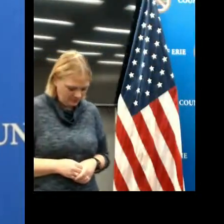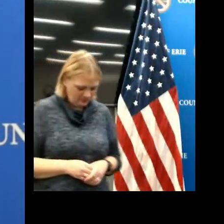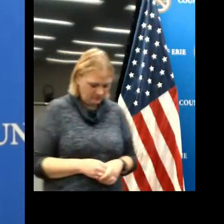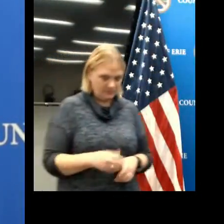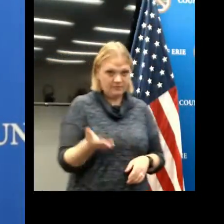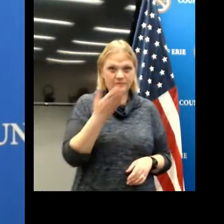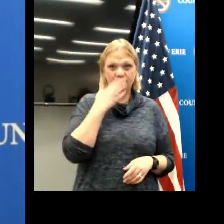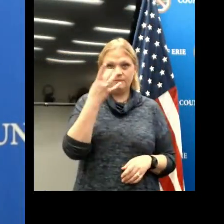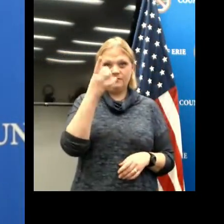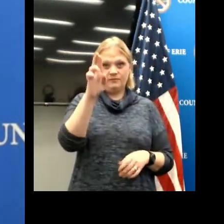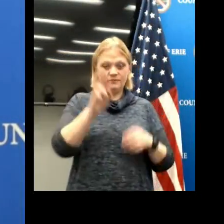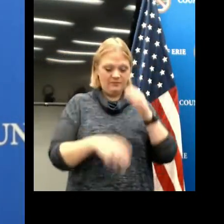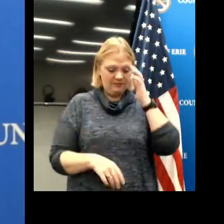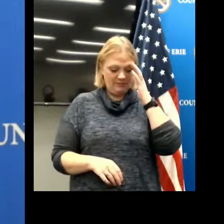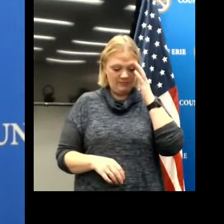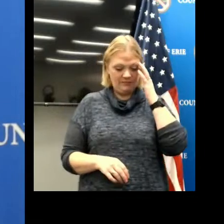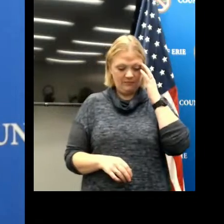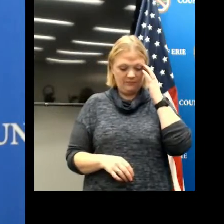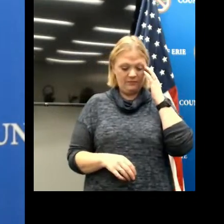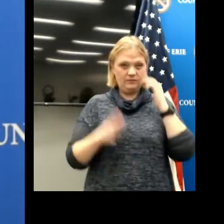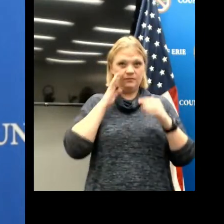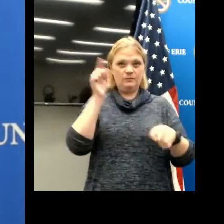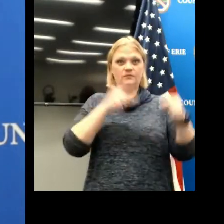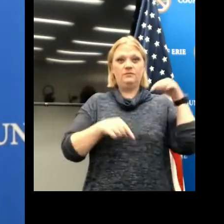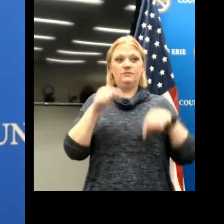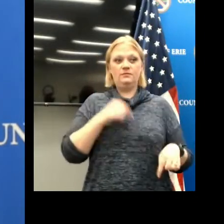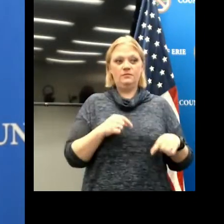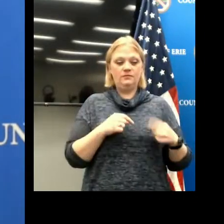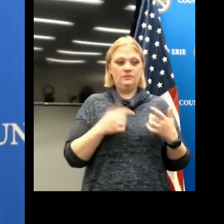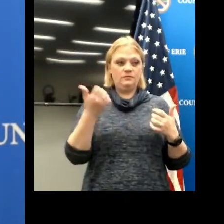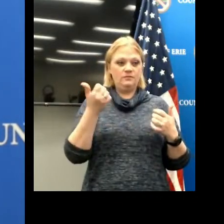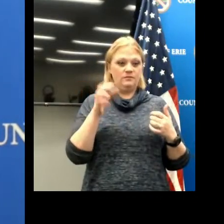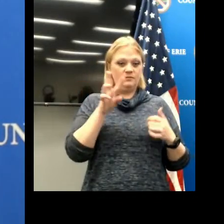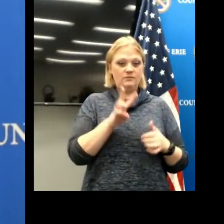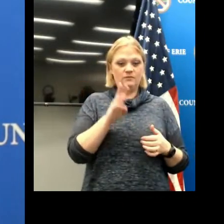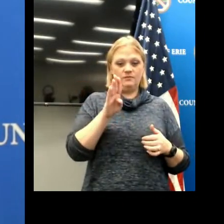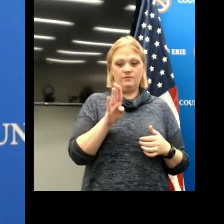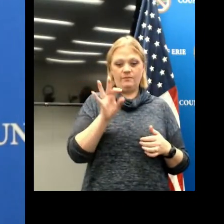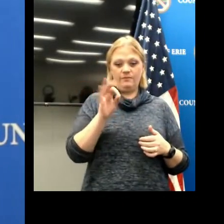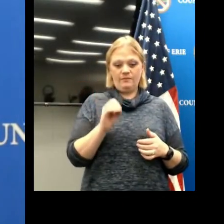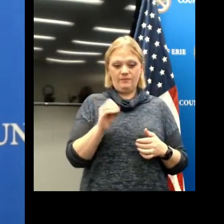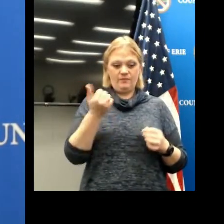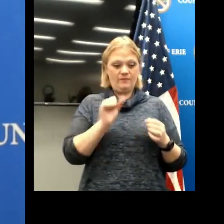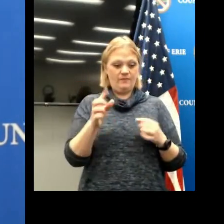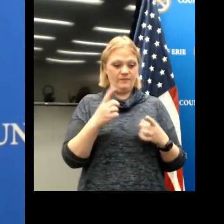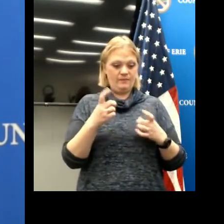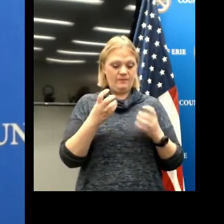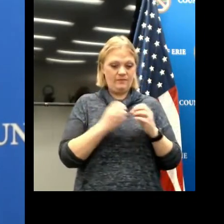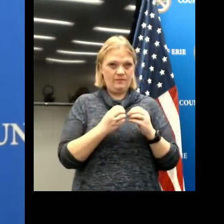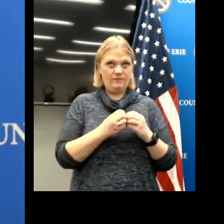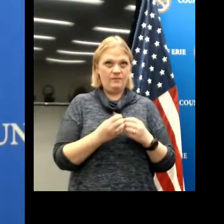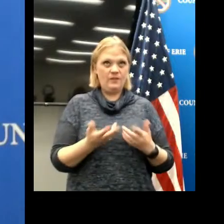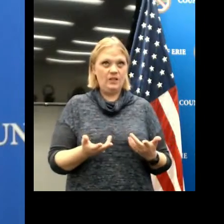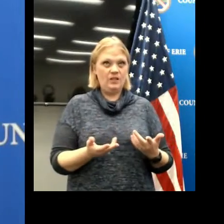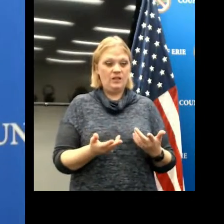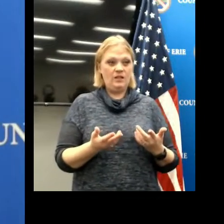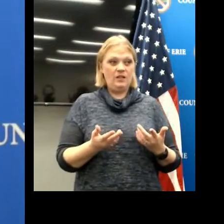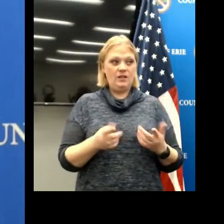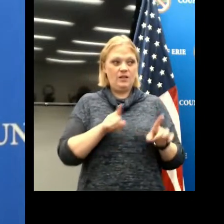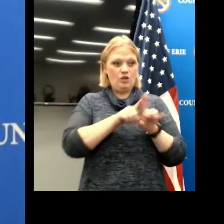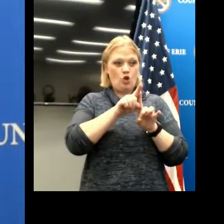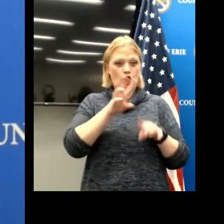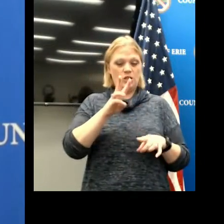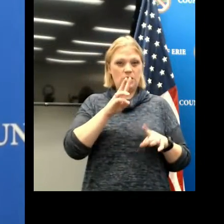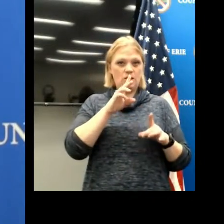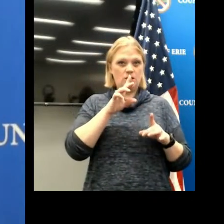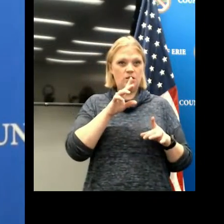Thank you, Doctor. We'll go back up to the top. Is anybody from WBFO on with a question? If you are, *6.